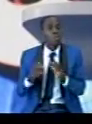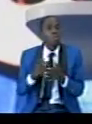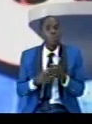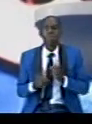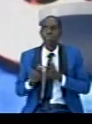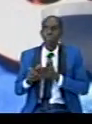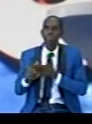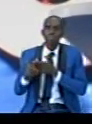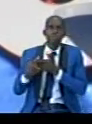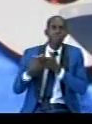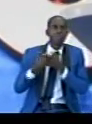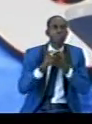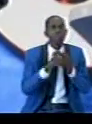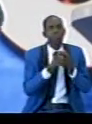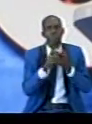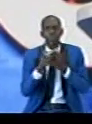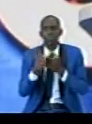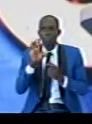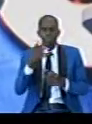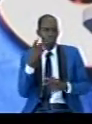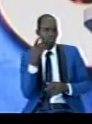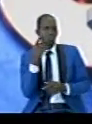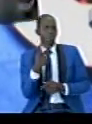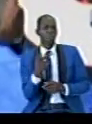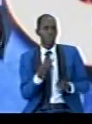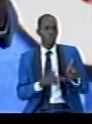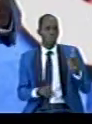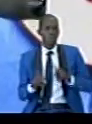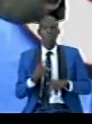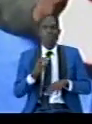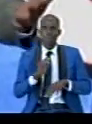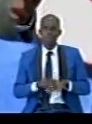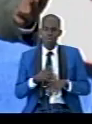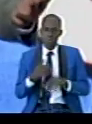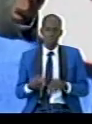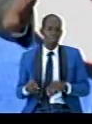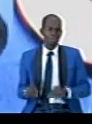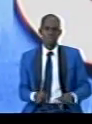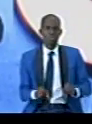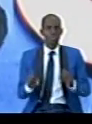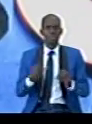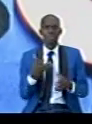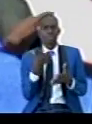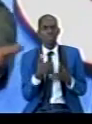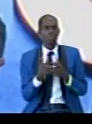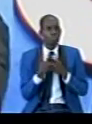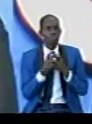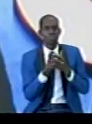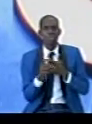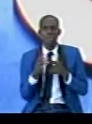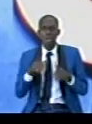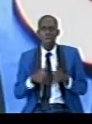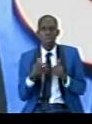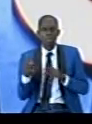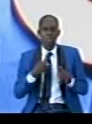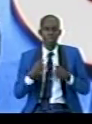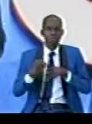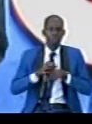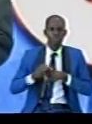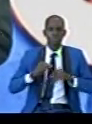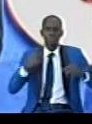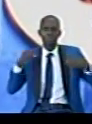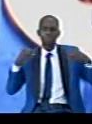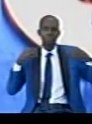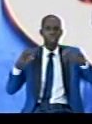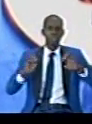run, and you see them on the sides of the, you know, of the street, and how they're exercising themselves.